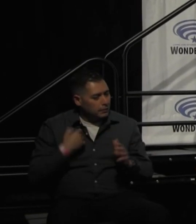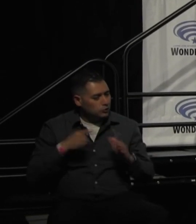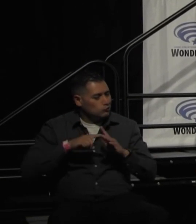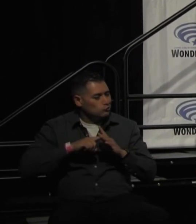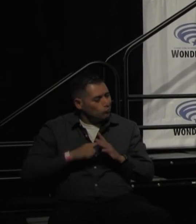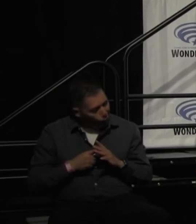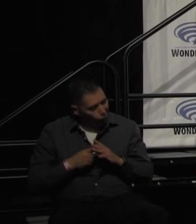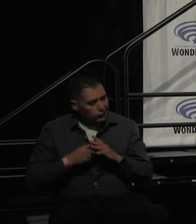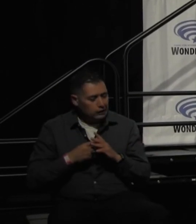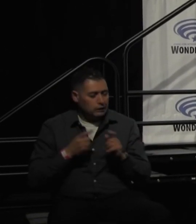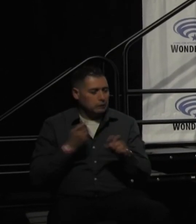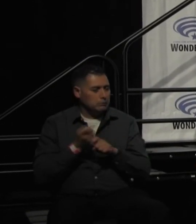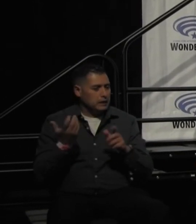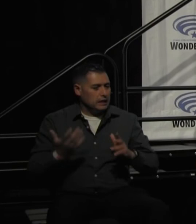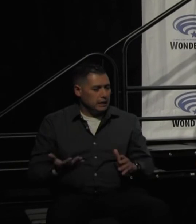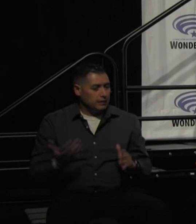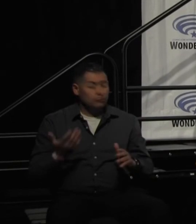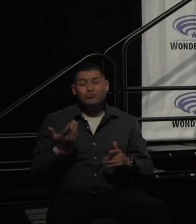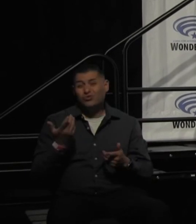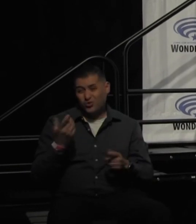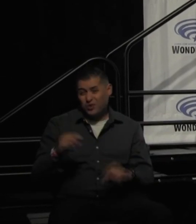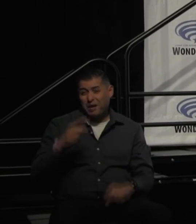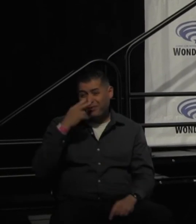Starting comedian. Try to be funny.